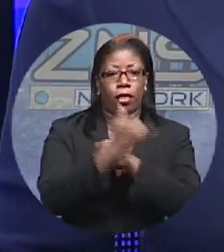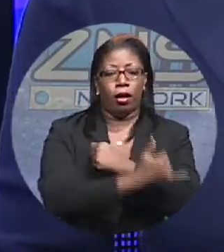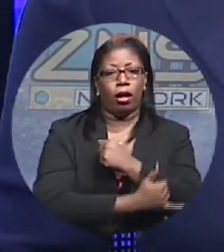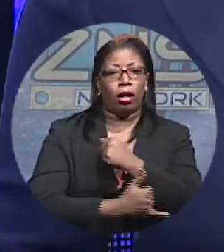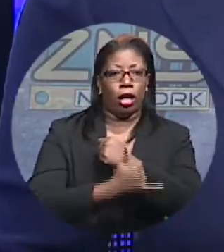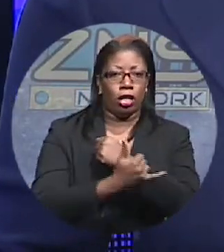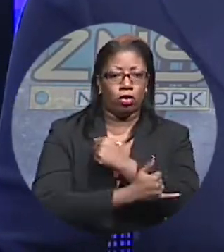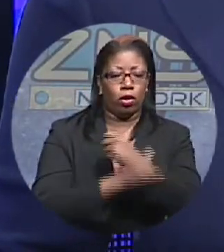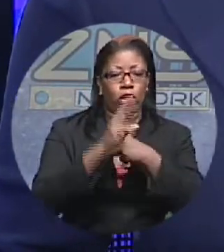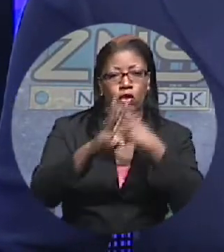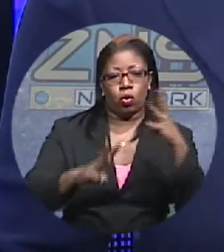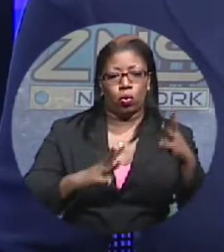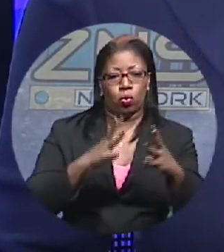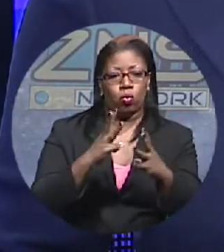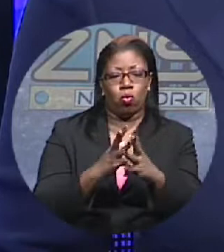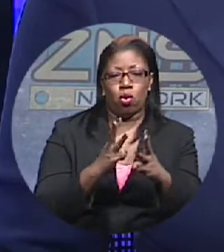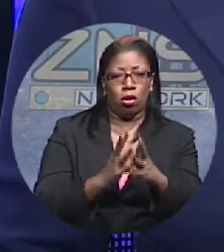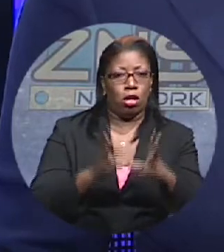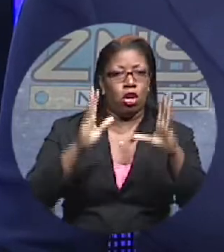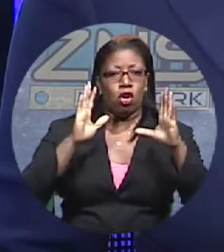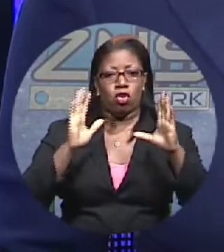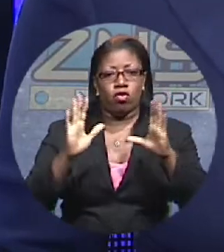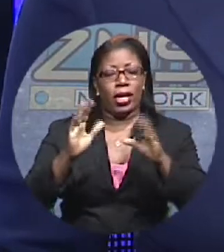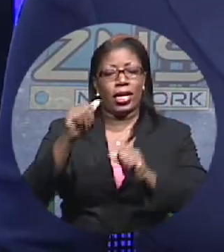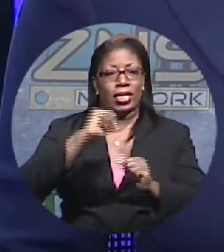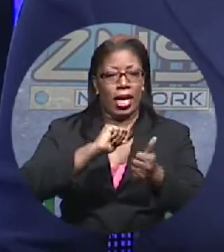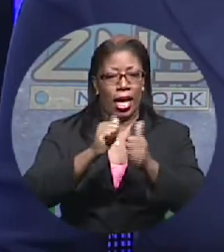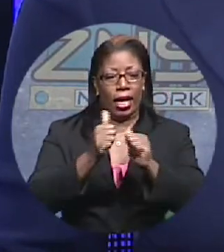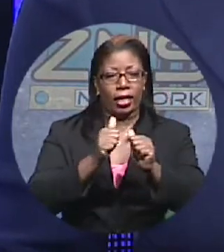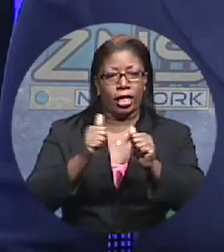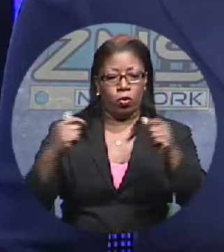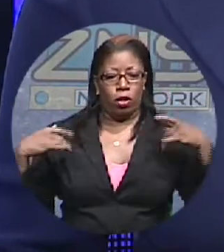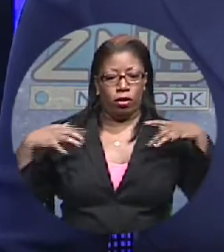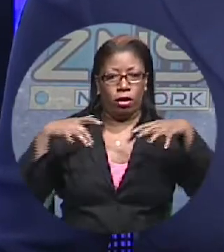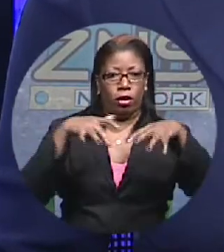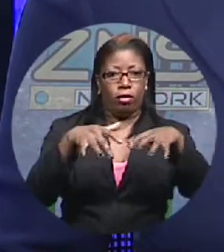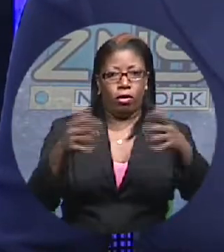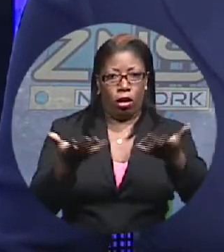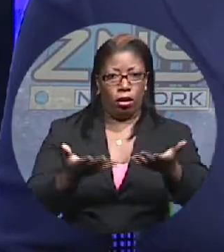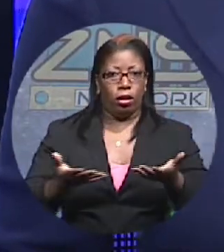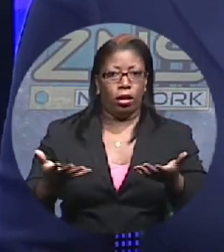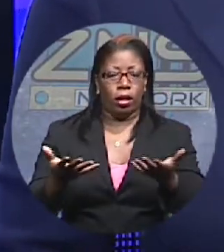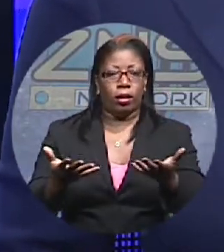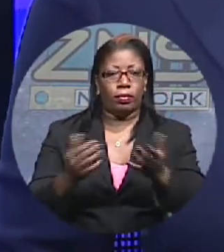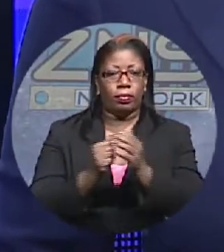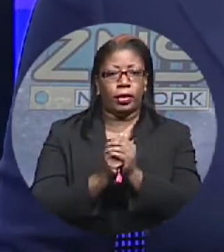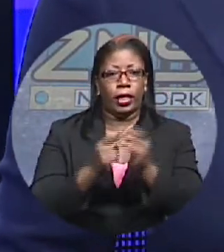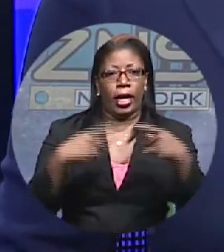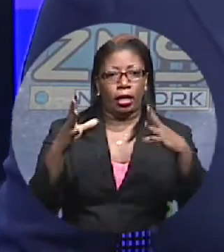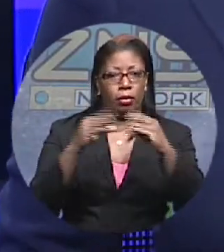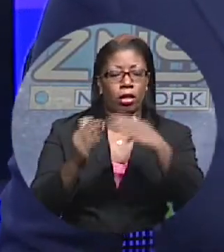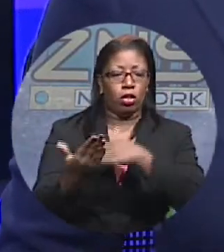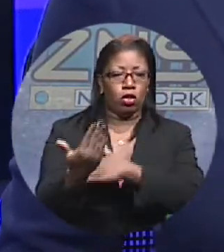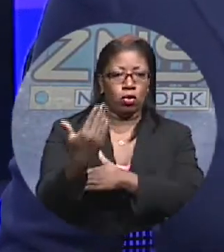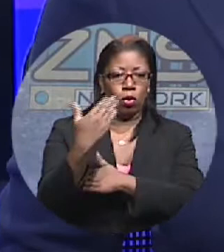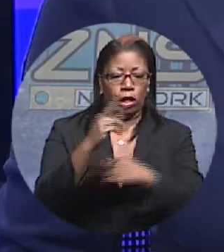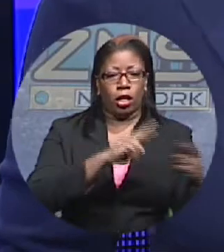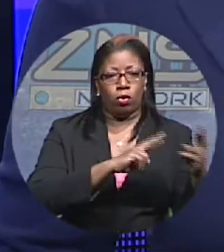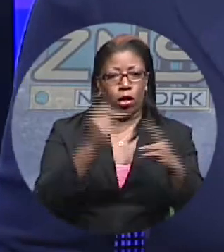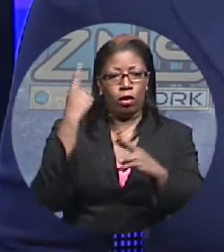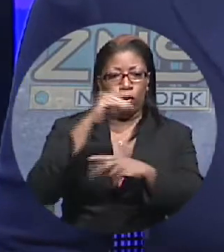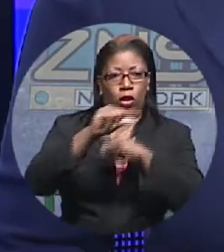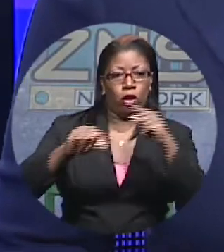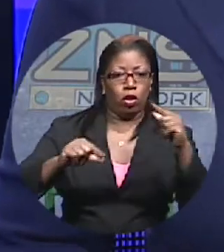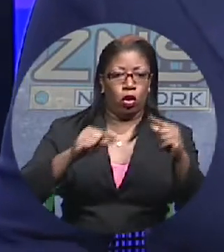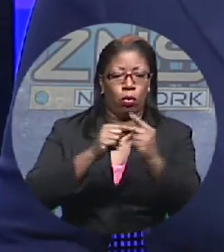world's greatest athletes will flock here. Altavis Mannings attended government's press conference this morning, announcing preparations for the